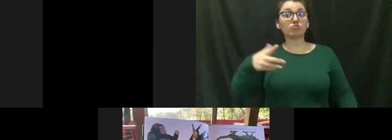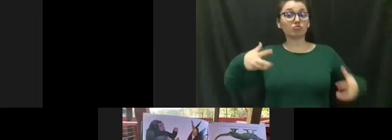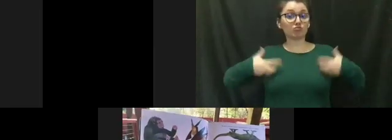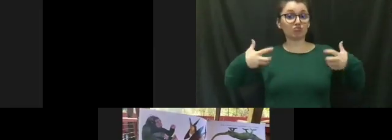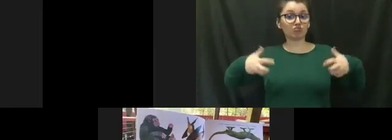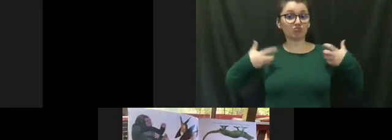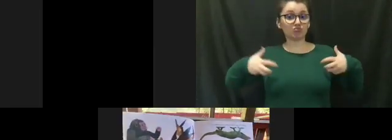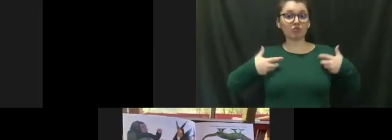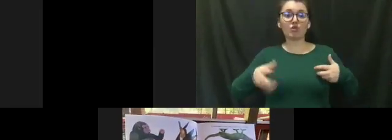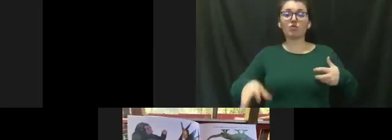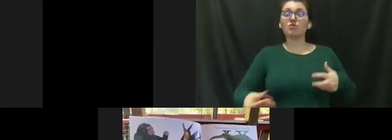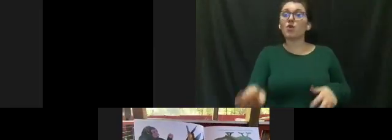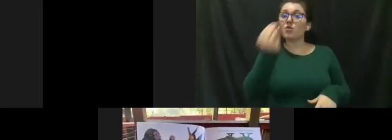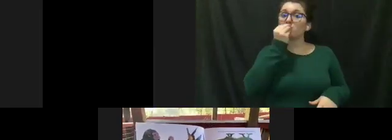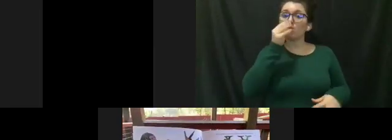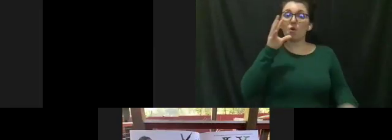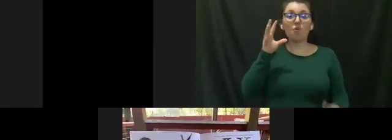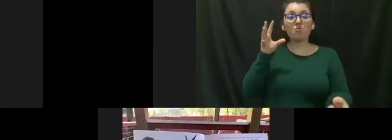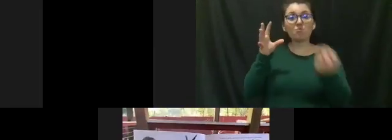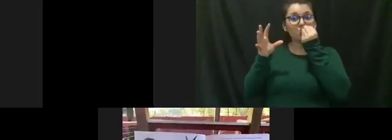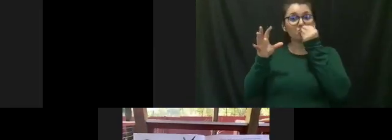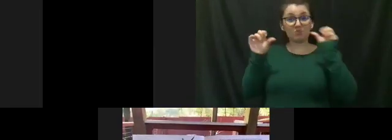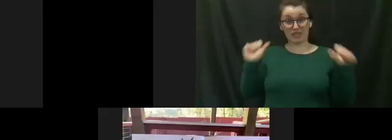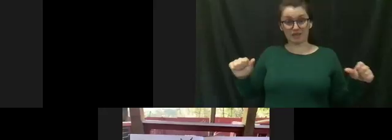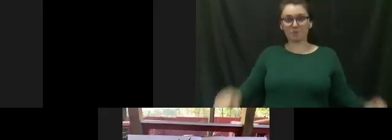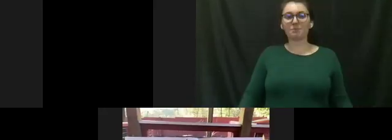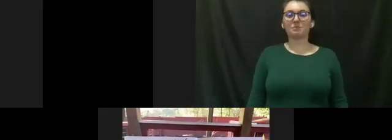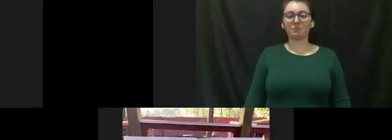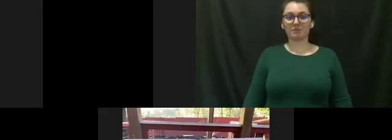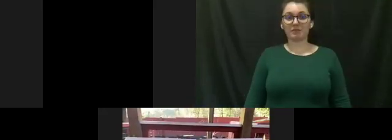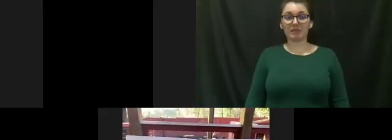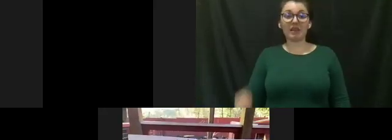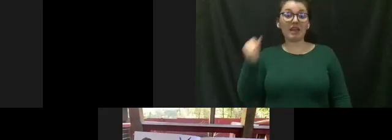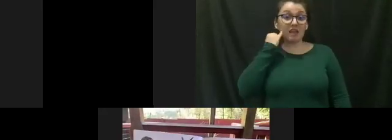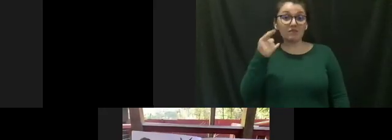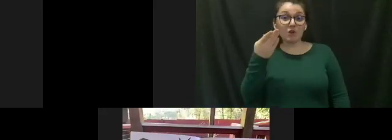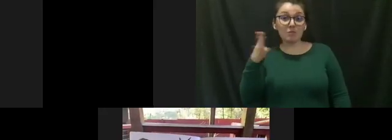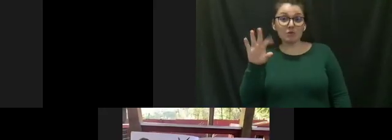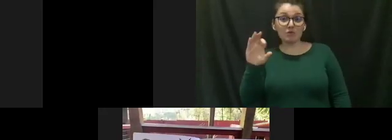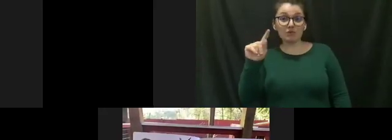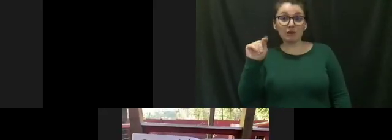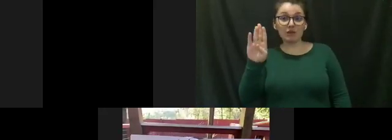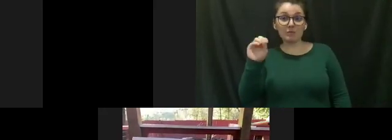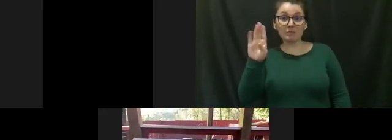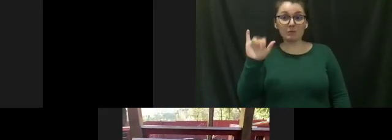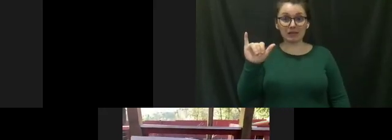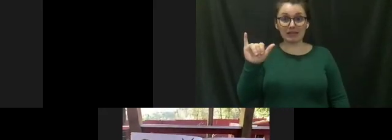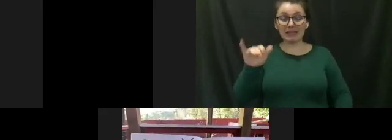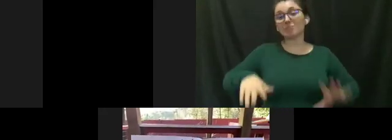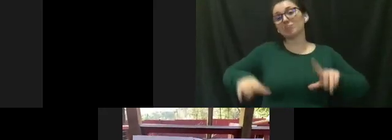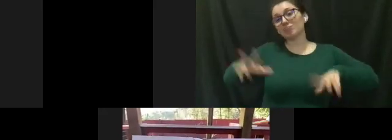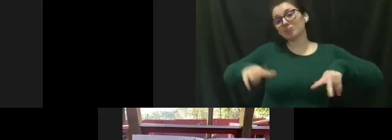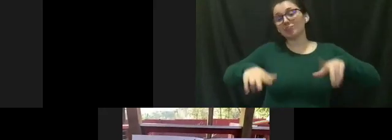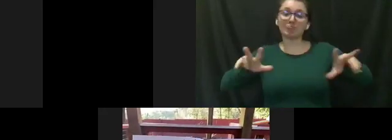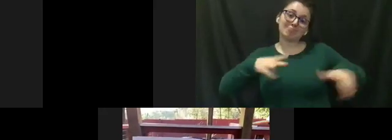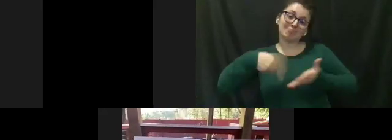you feed yourself with your feet. If you're a blue-footed booby, you do a dance. If you're a